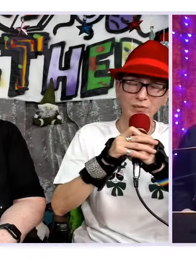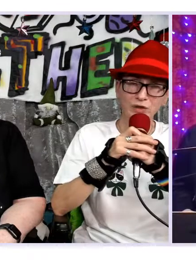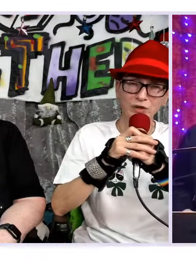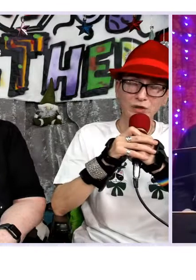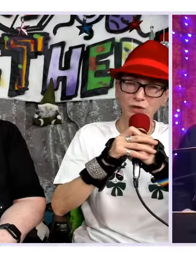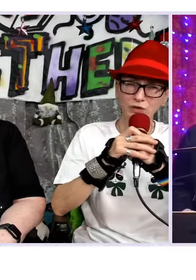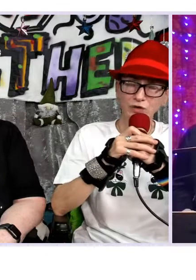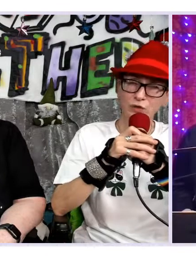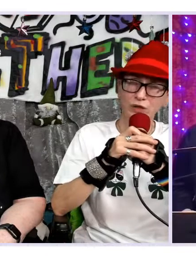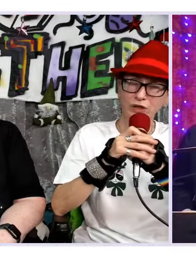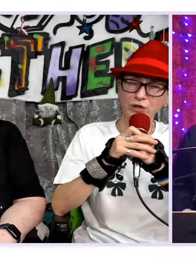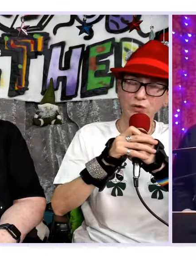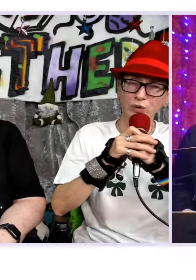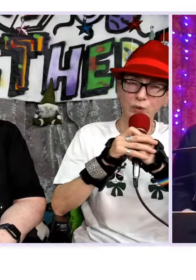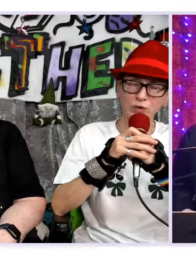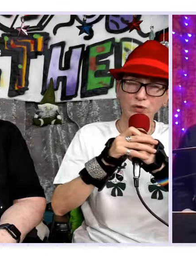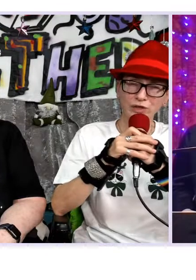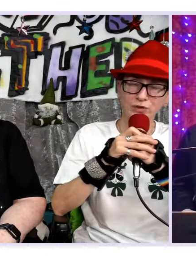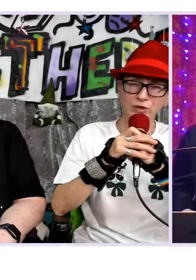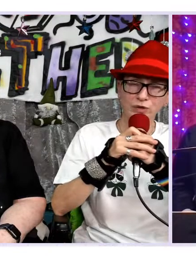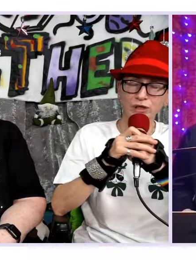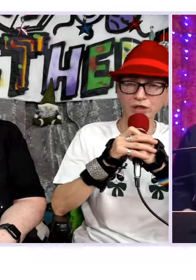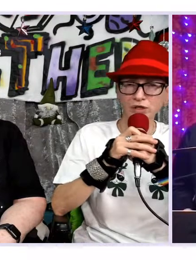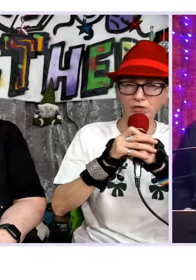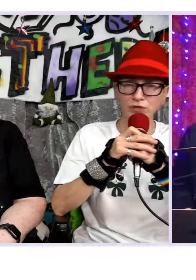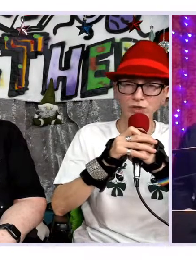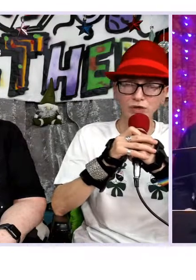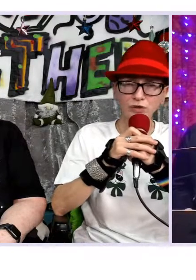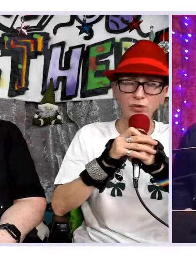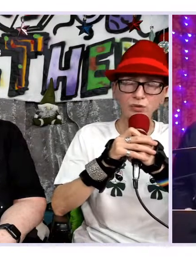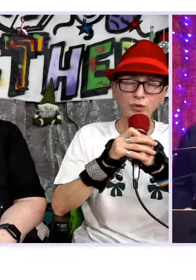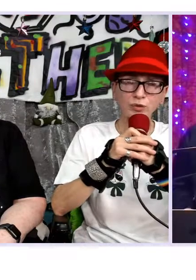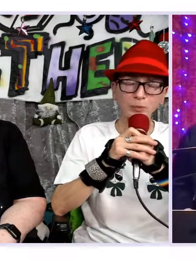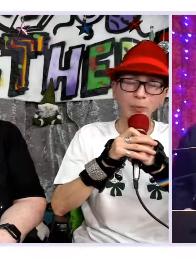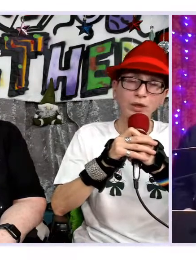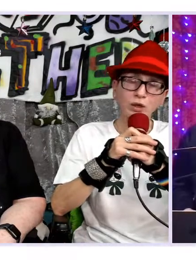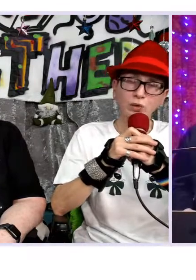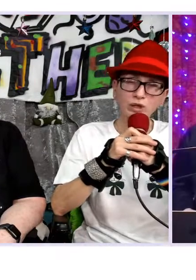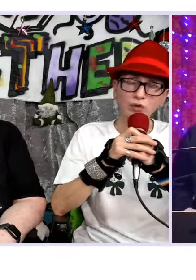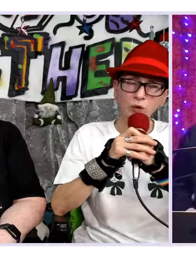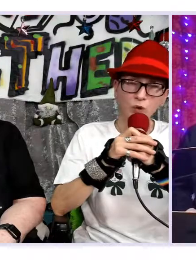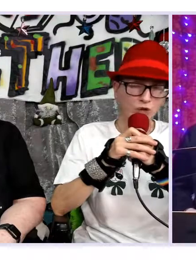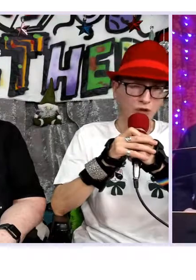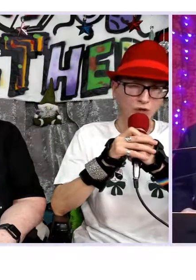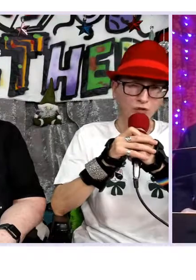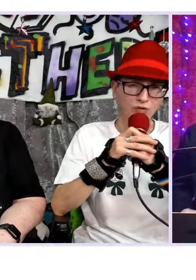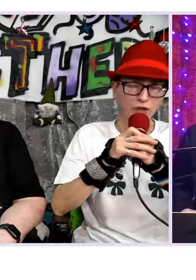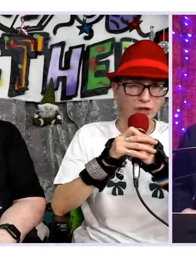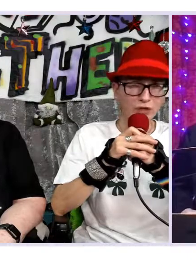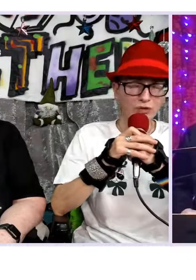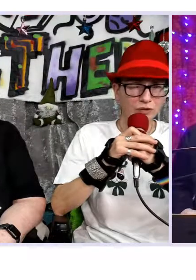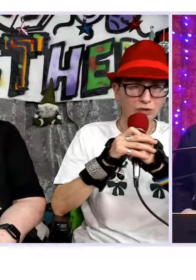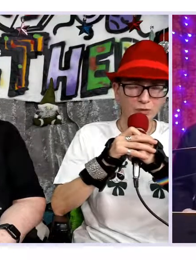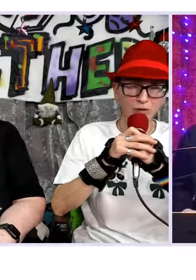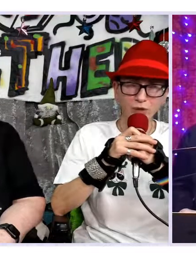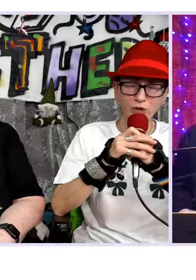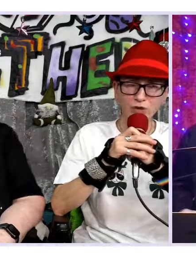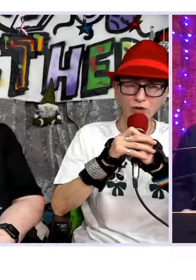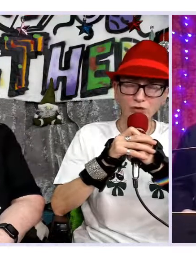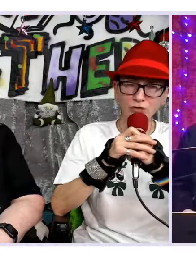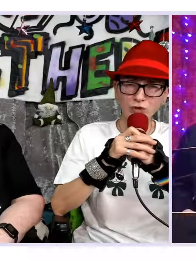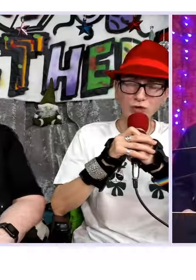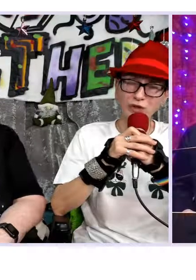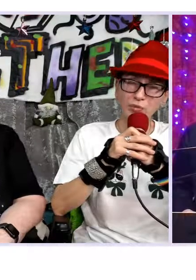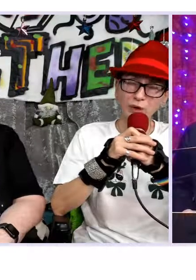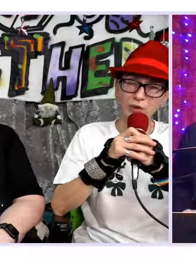to Amazon if you've got a Kindle to download a free Kindle book. We've also got videos of some of the